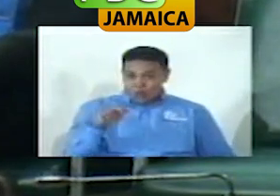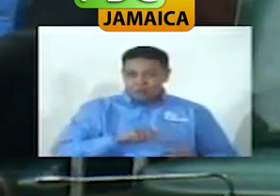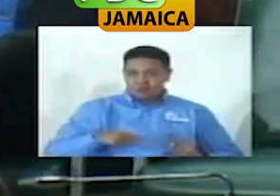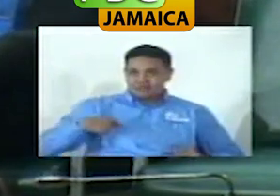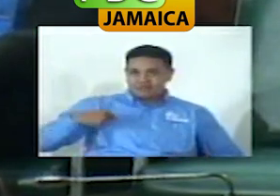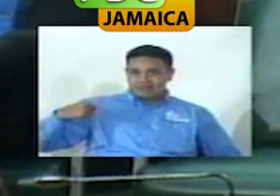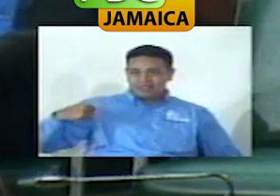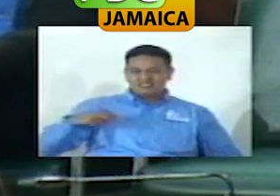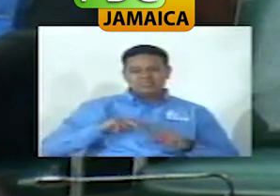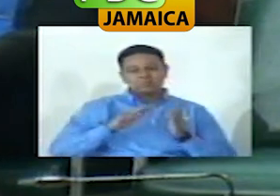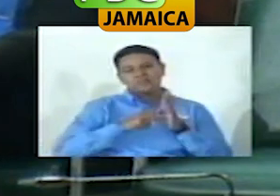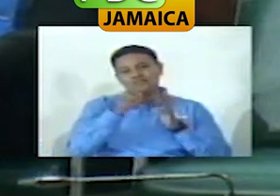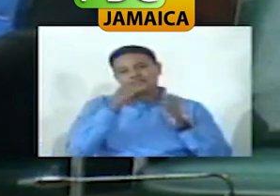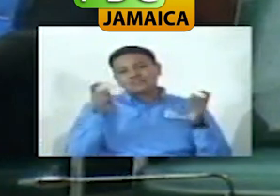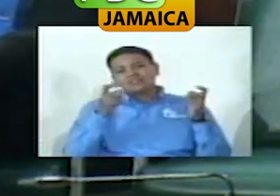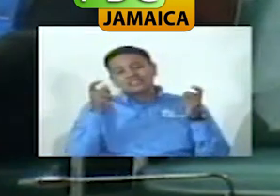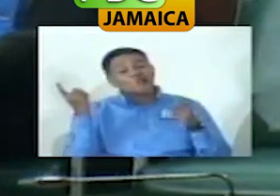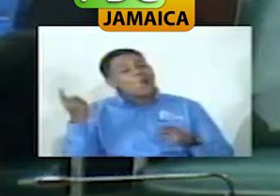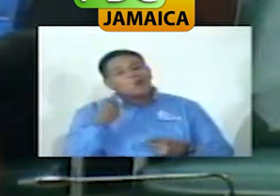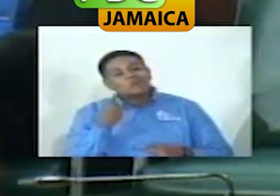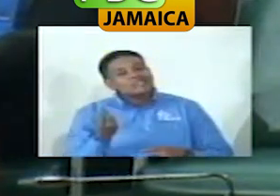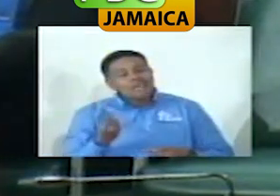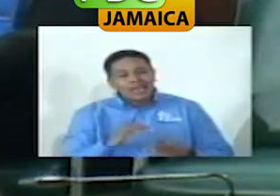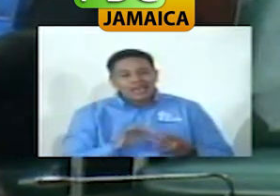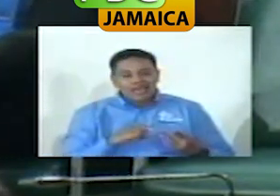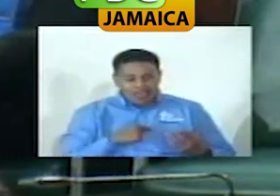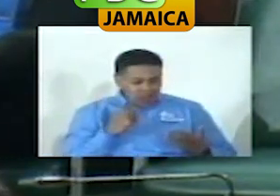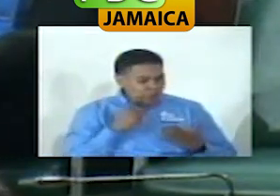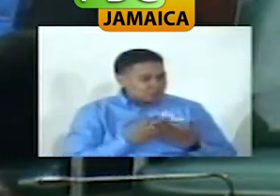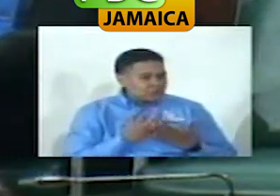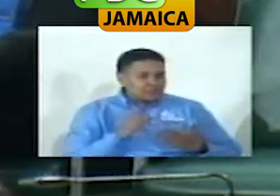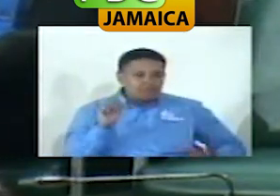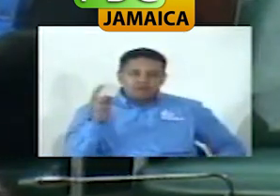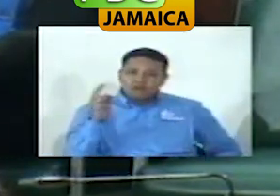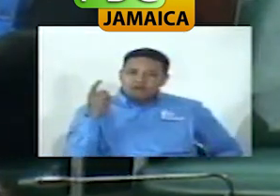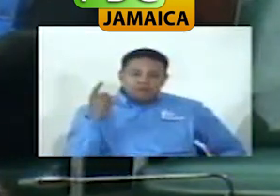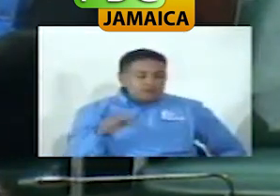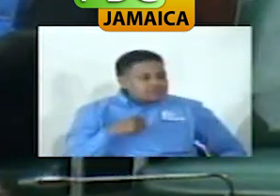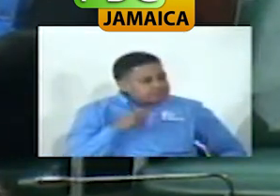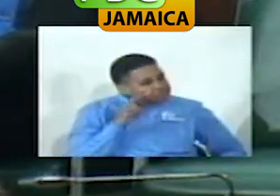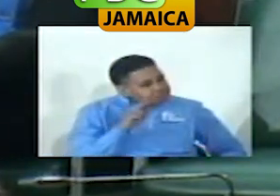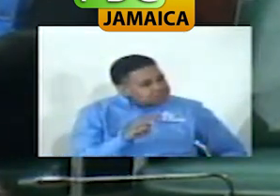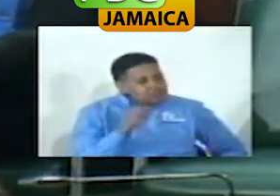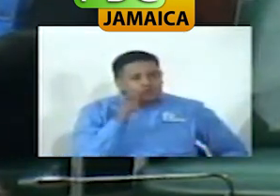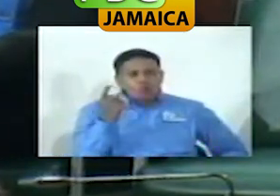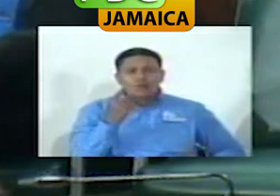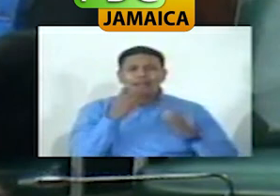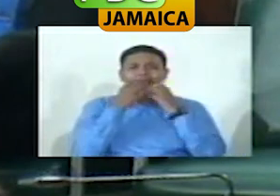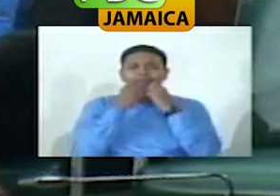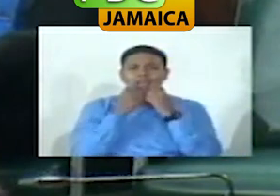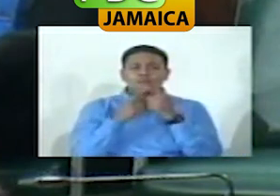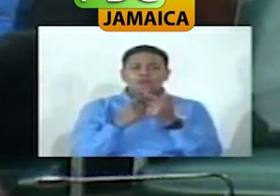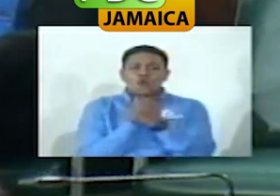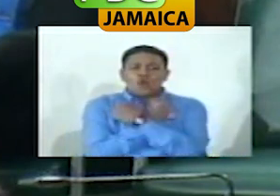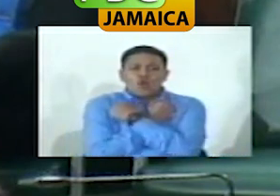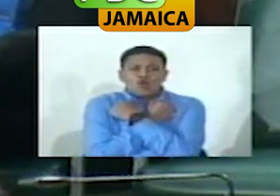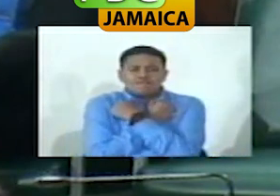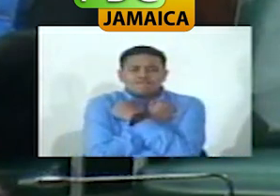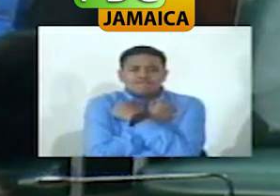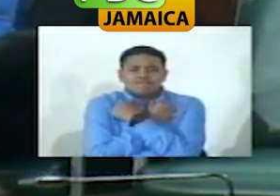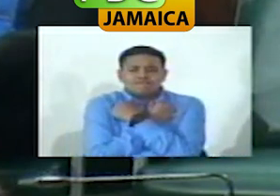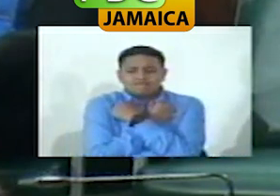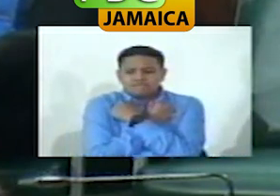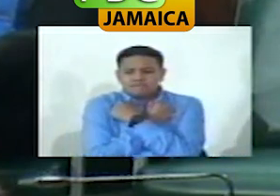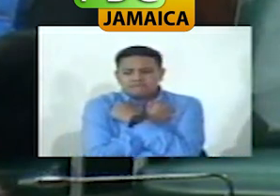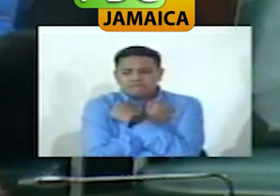firsthand, Mr. Speaker. I've witnessed it in not just the care and love